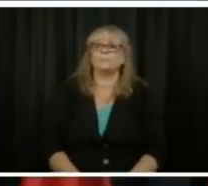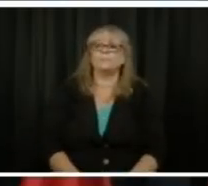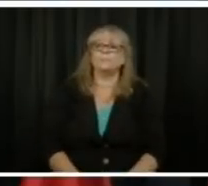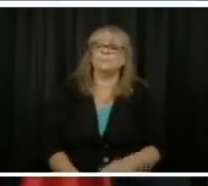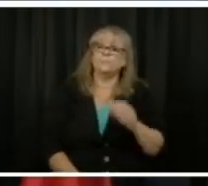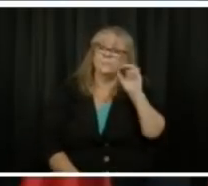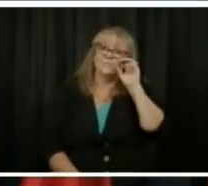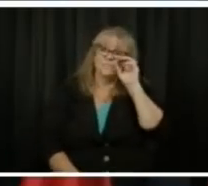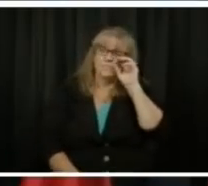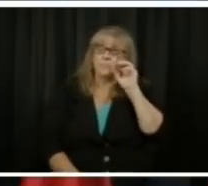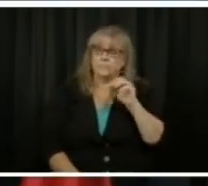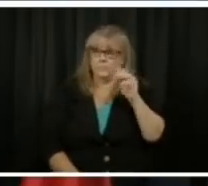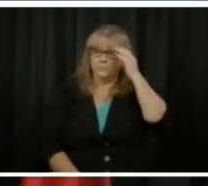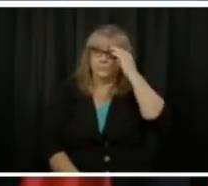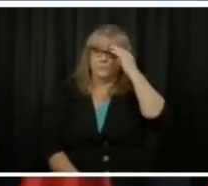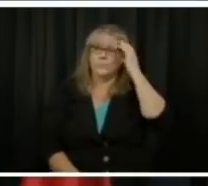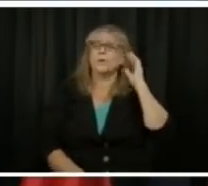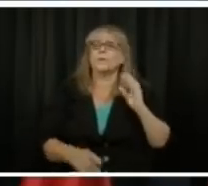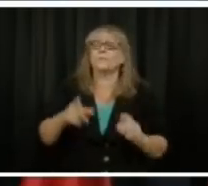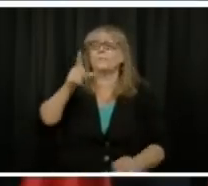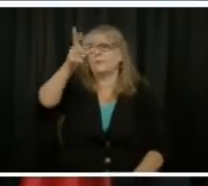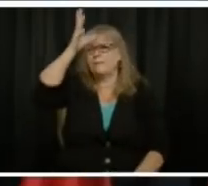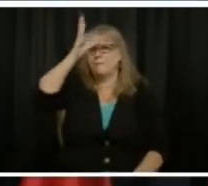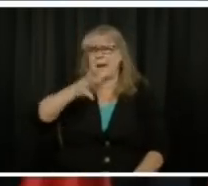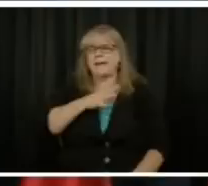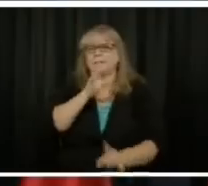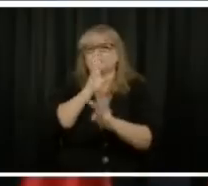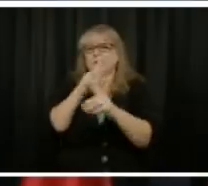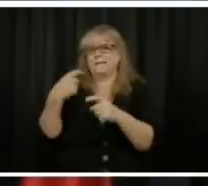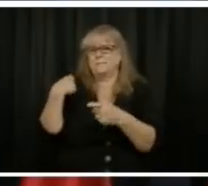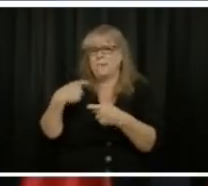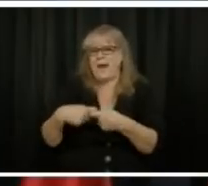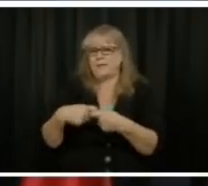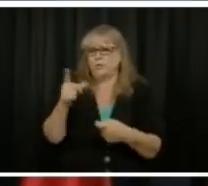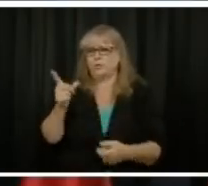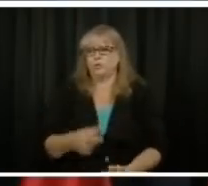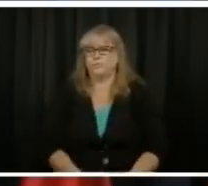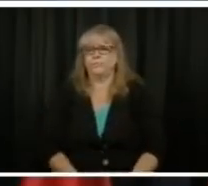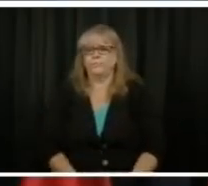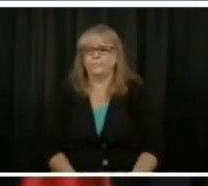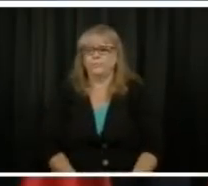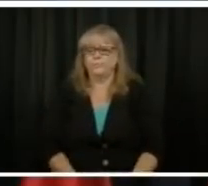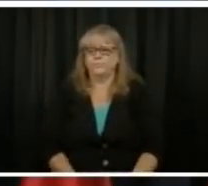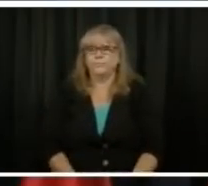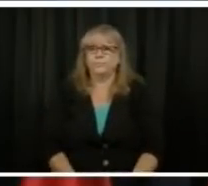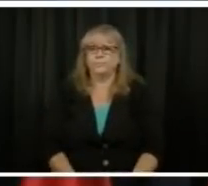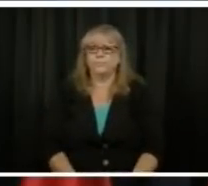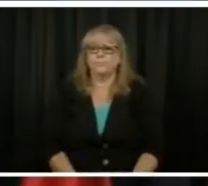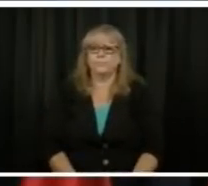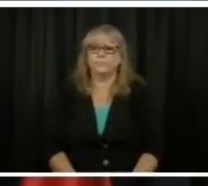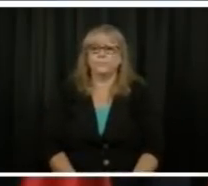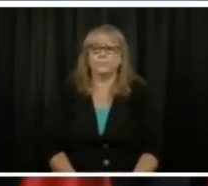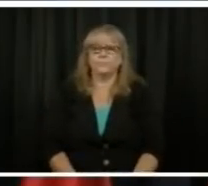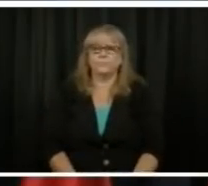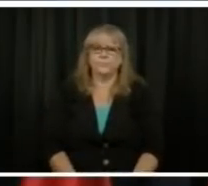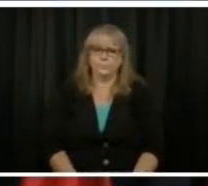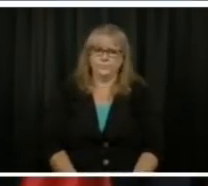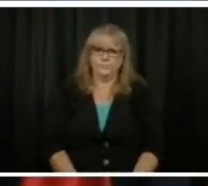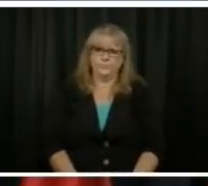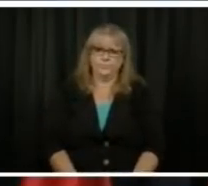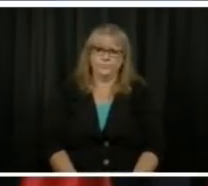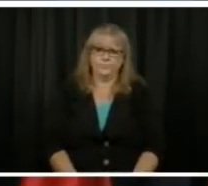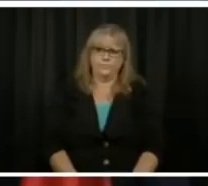Hello, Governor. Jesús Carrasquel from Noticias Univisión, Colorado. Gobernador, ¿qué opina de los test de COVID-19 a nivel nacional